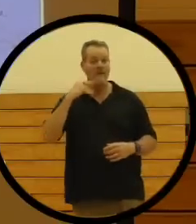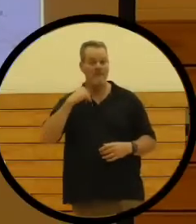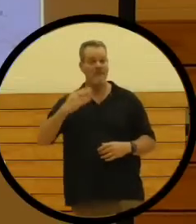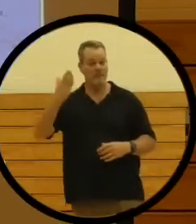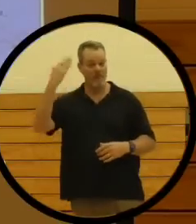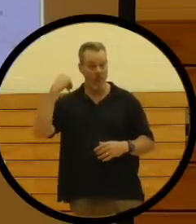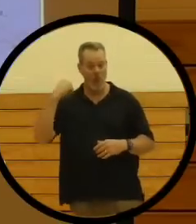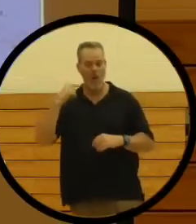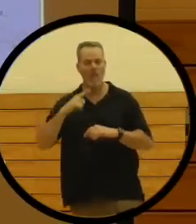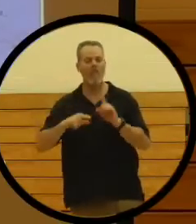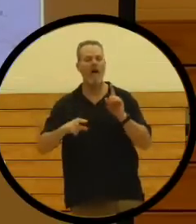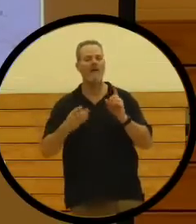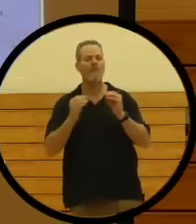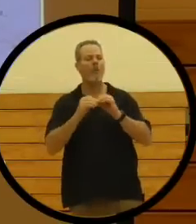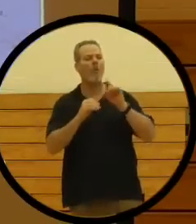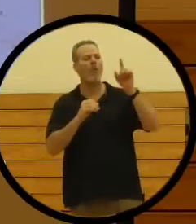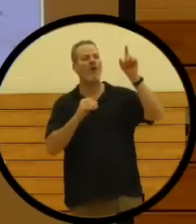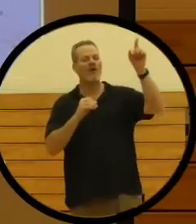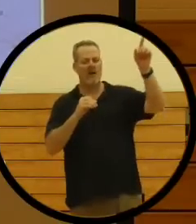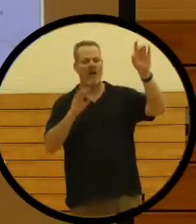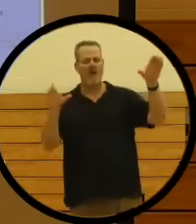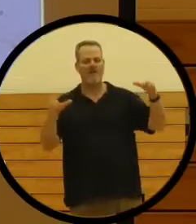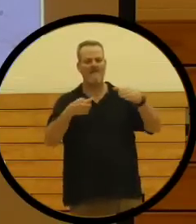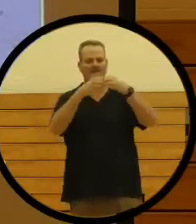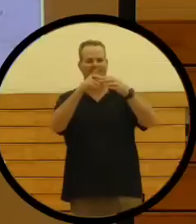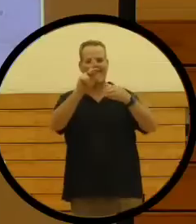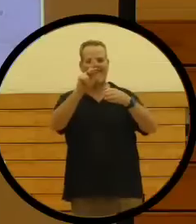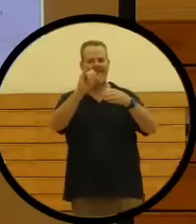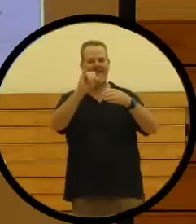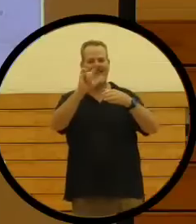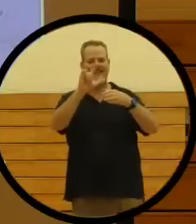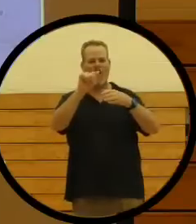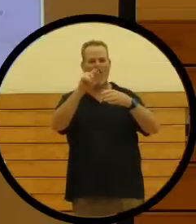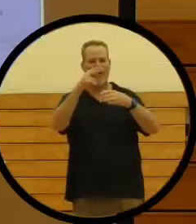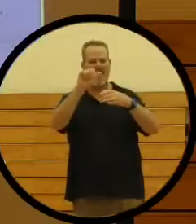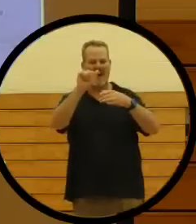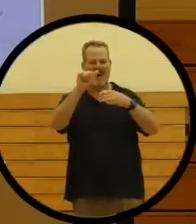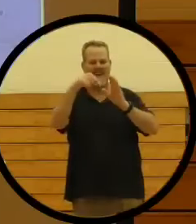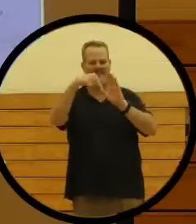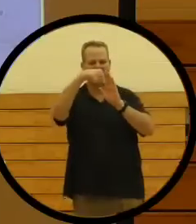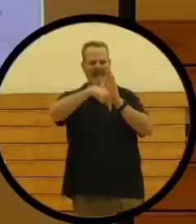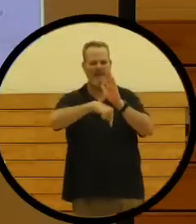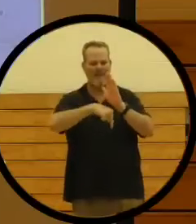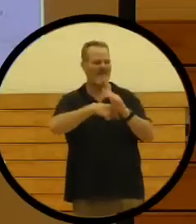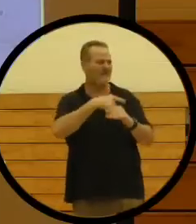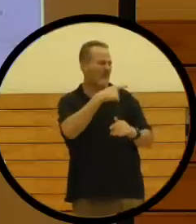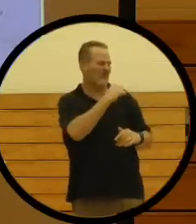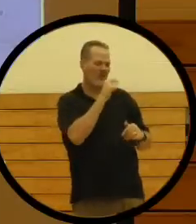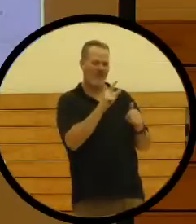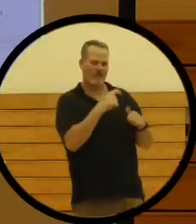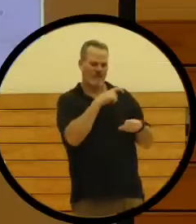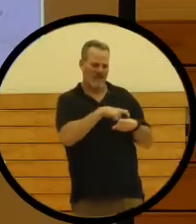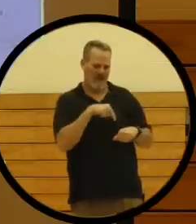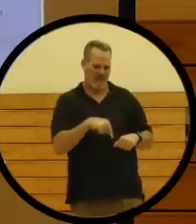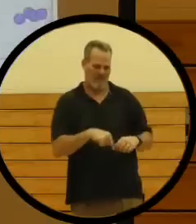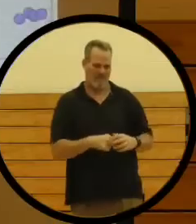of were up more towards the summit of Kilauea, but at around the same depth. So this isn't just the only case of these.